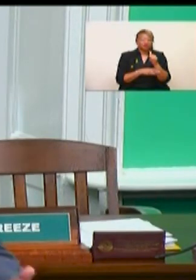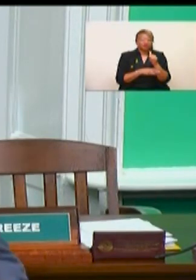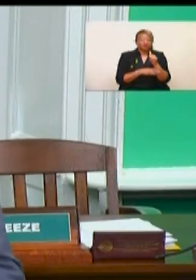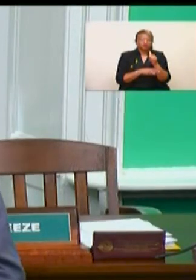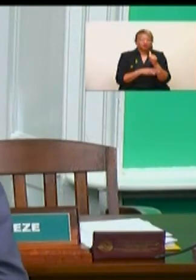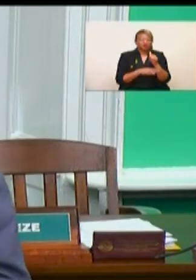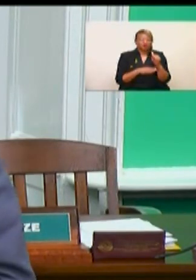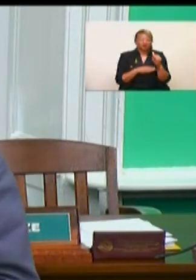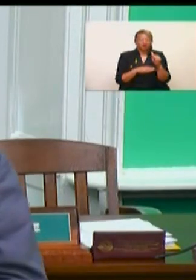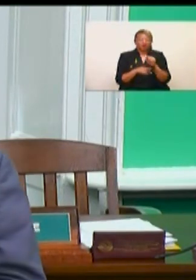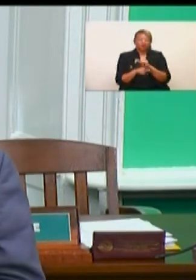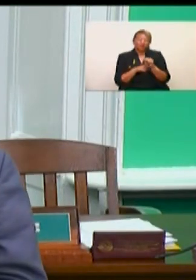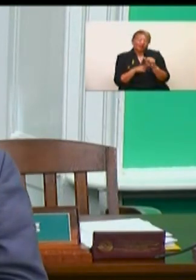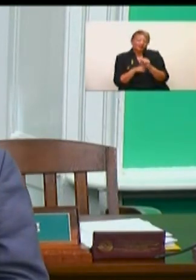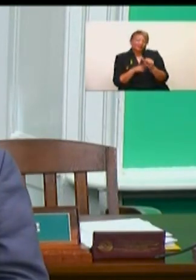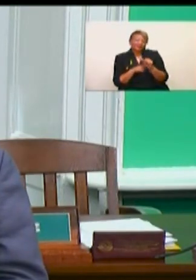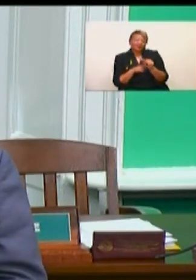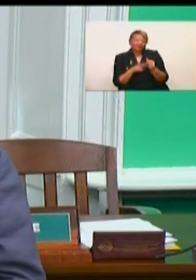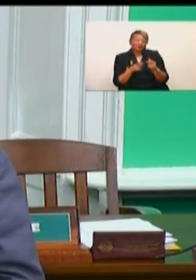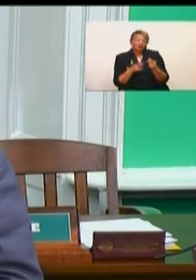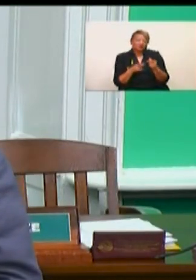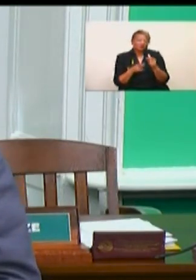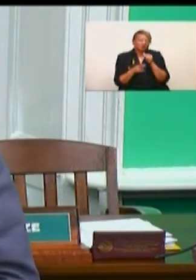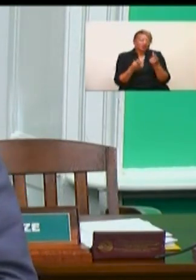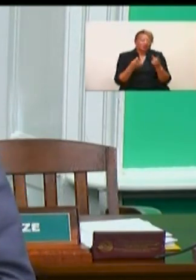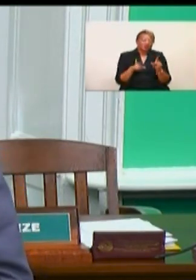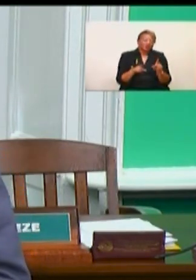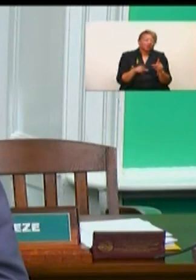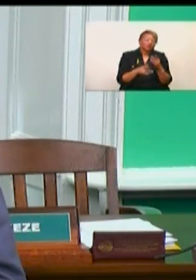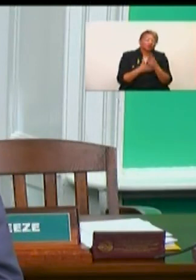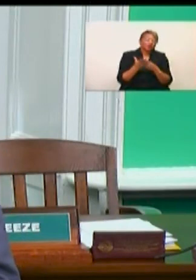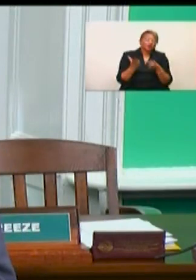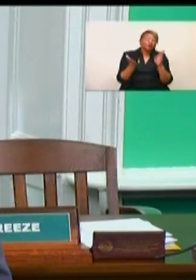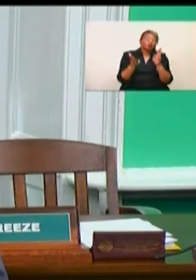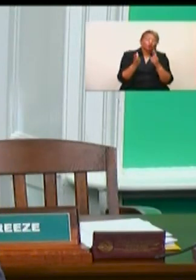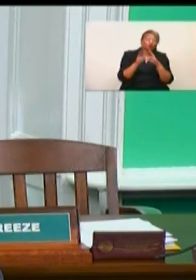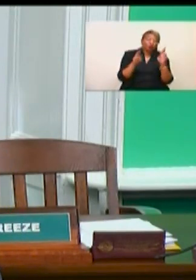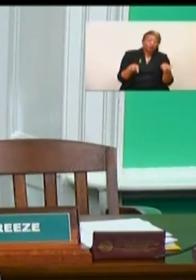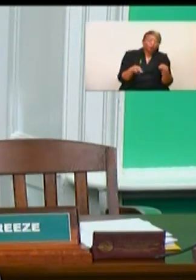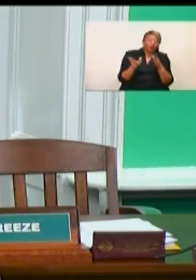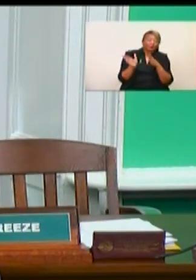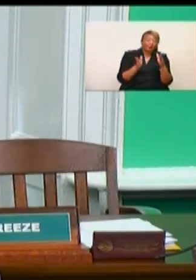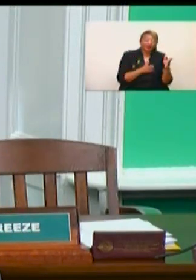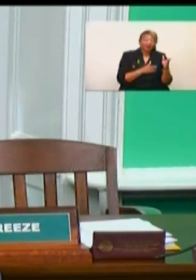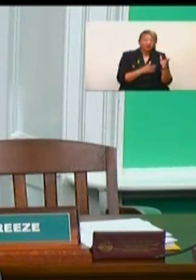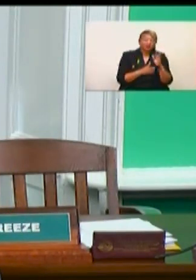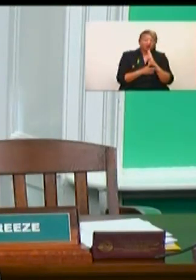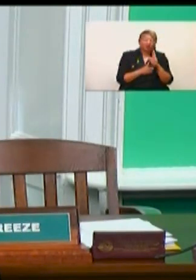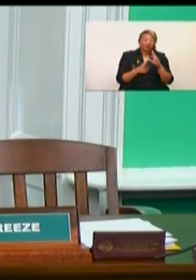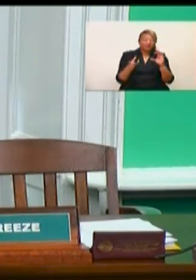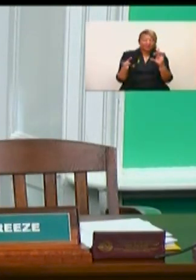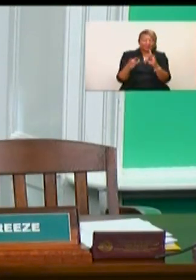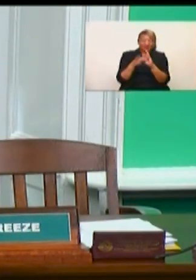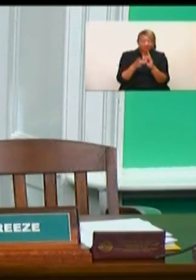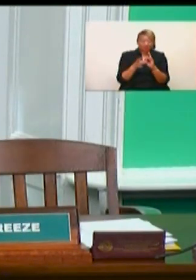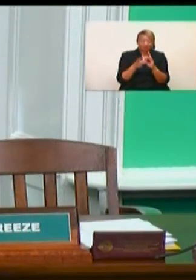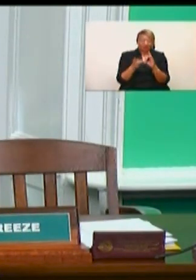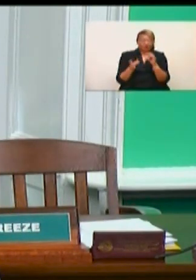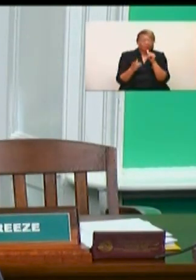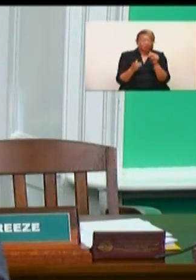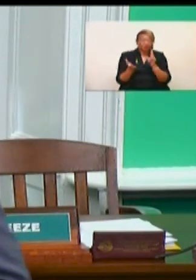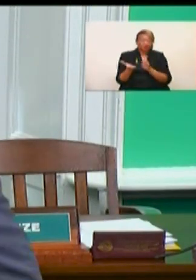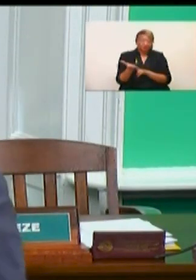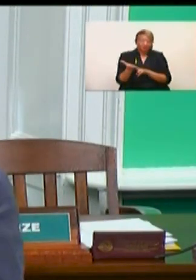here. And there are several instances, where conveyances are recorded, where plans are attached, but they're not